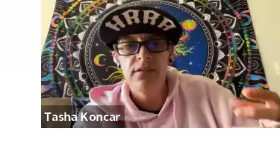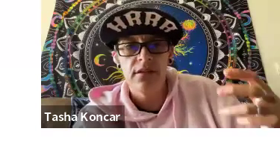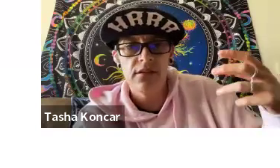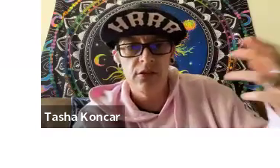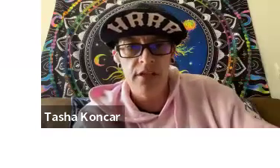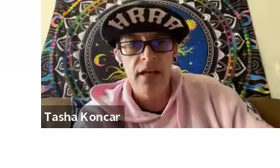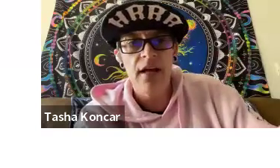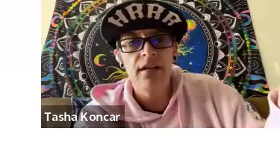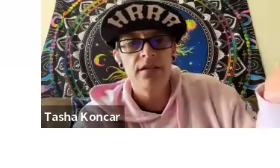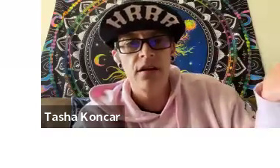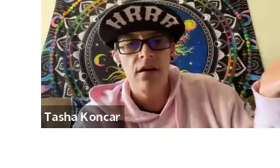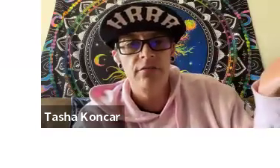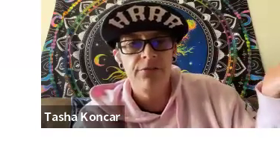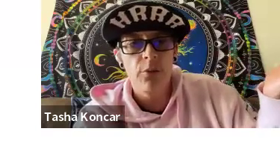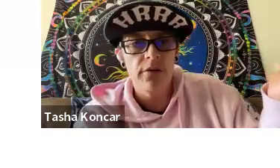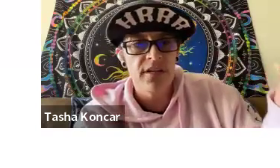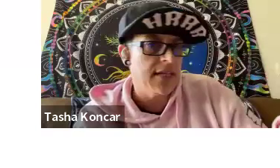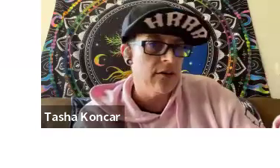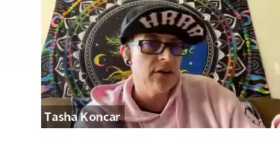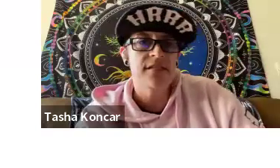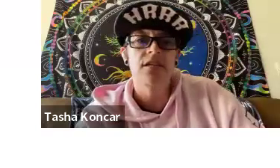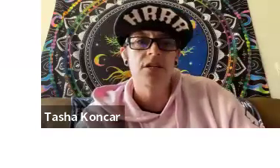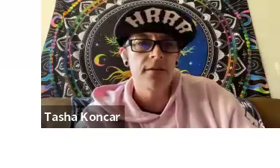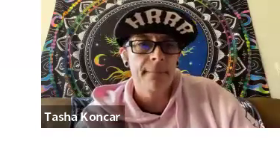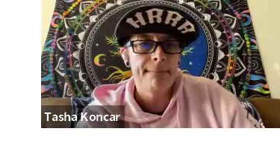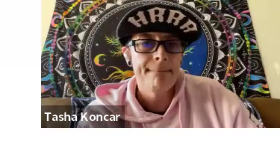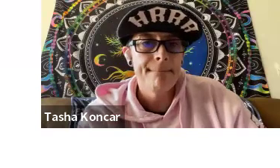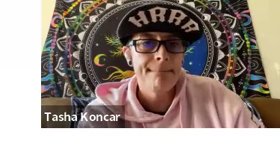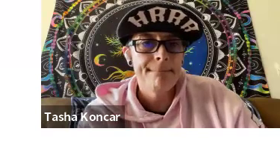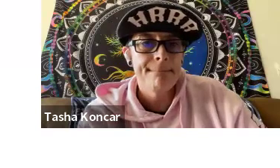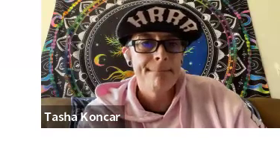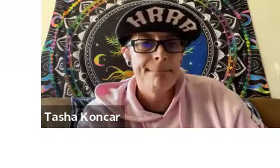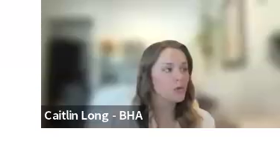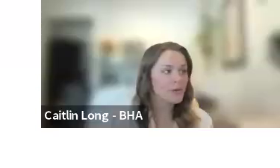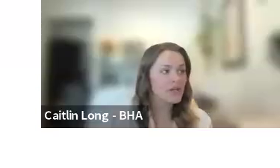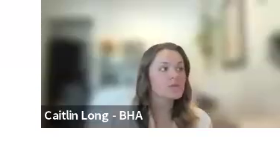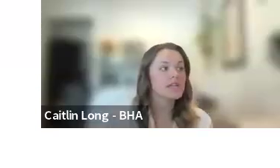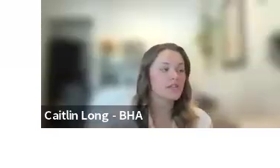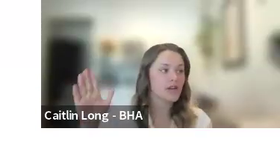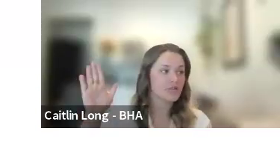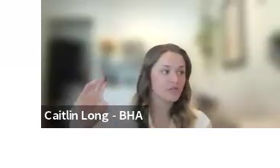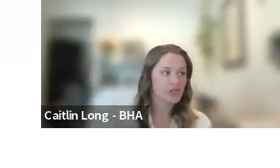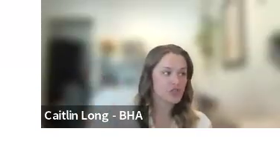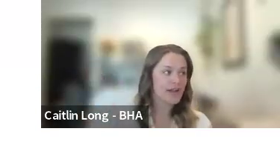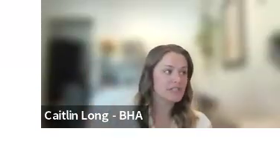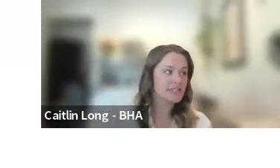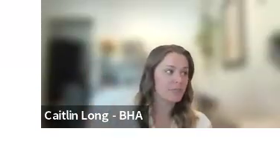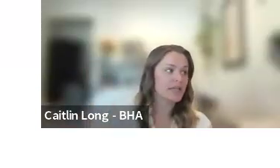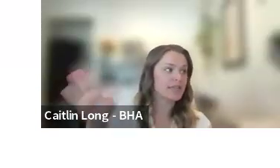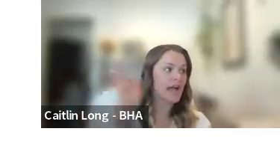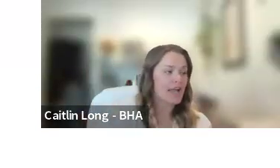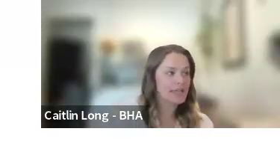using, looking at for the standardization? So we'll be using the first